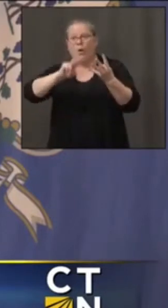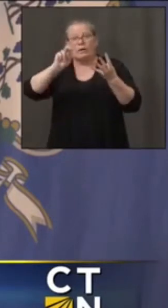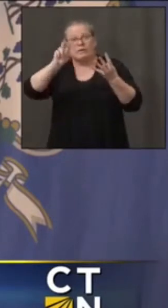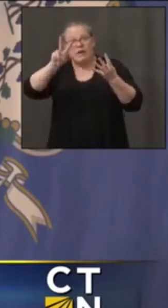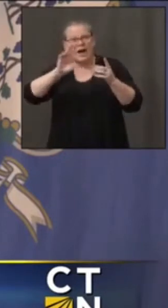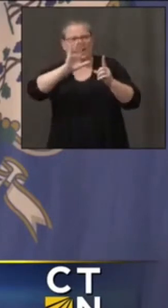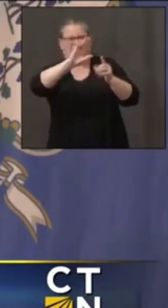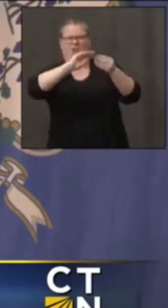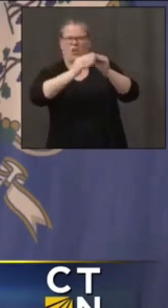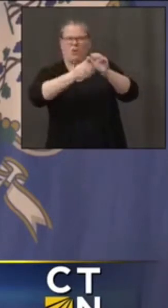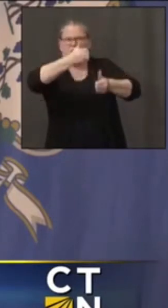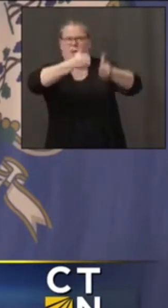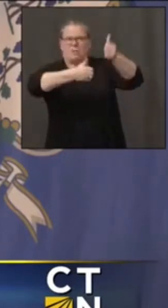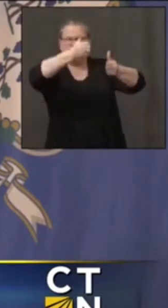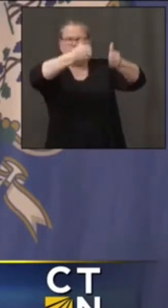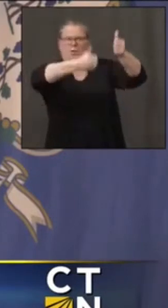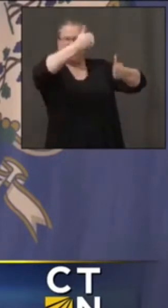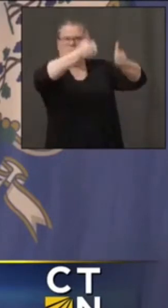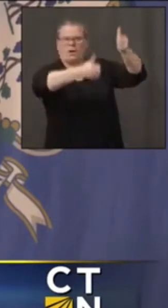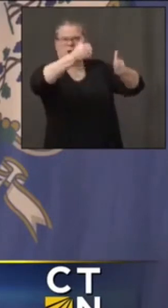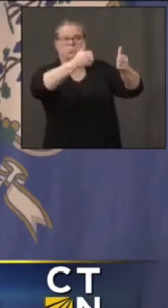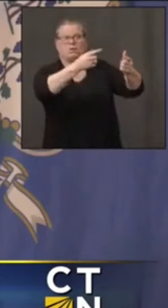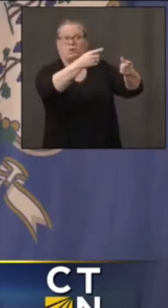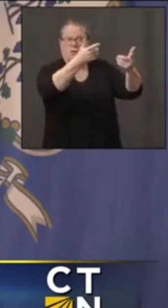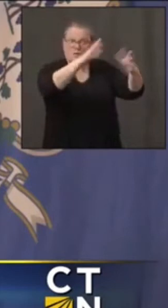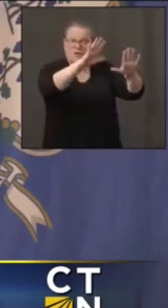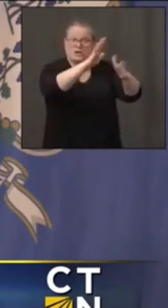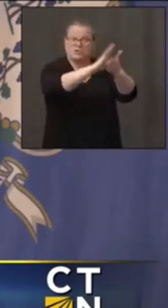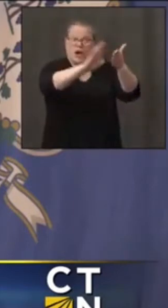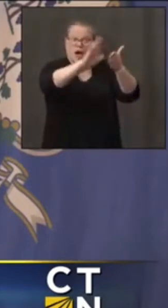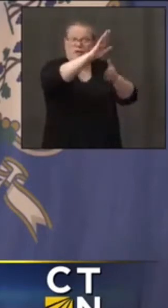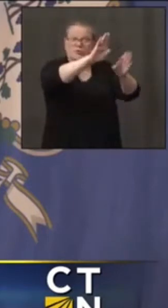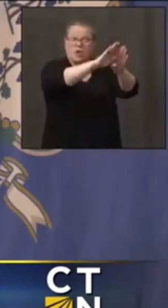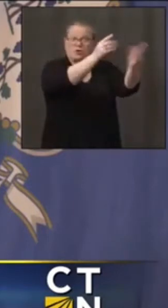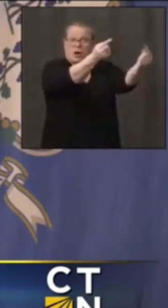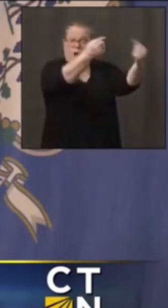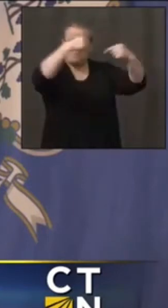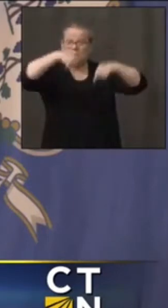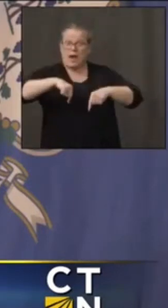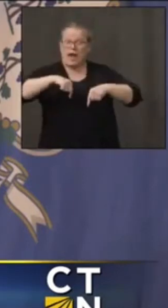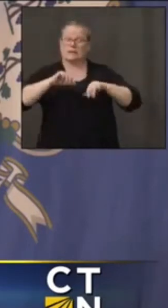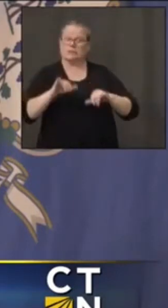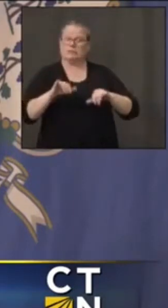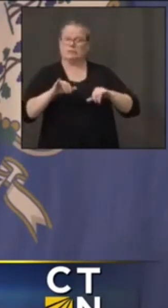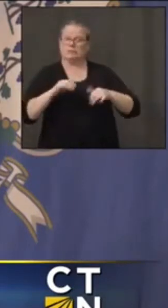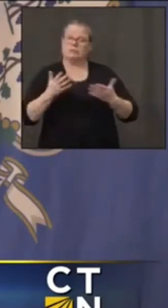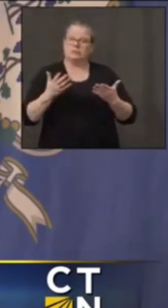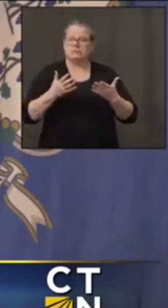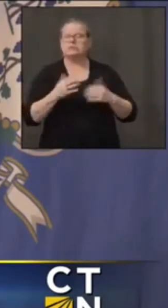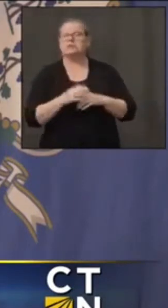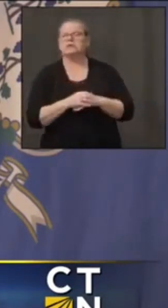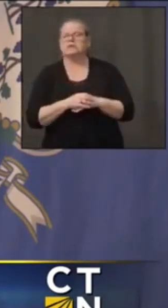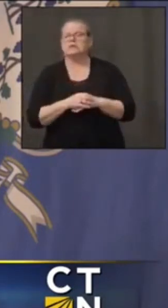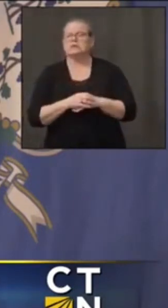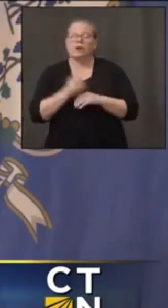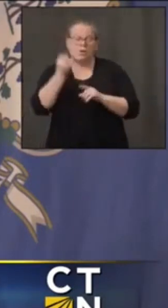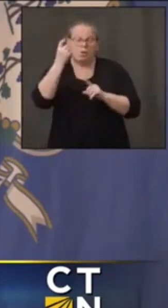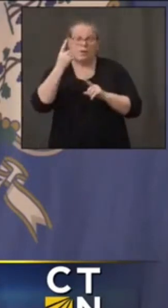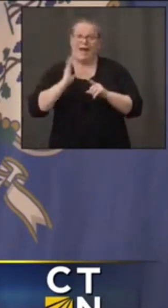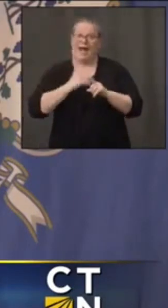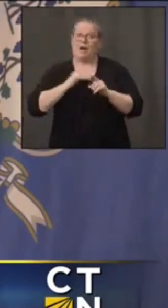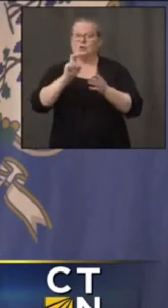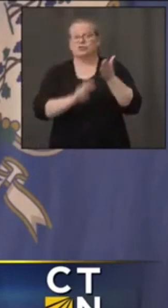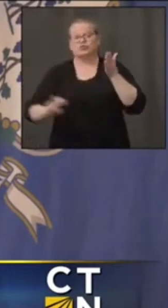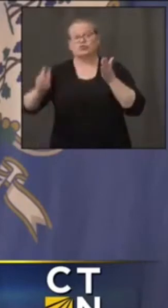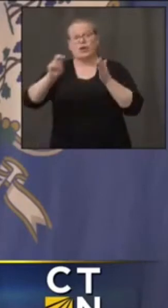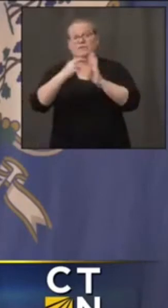are, 5-10 times ours. So, first of all, based on our basic travel advisory rules, test